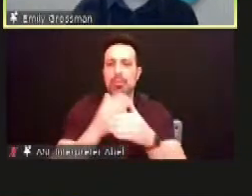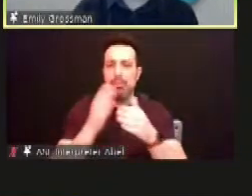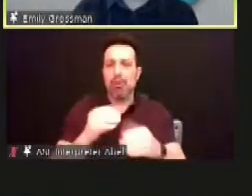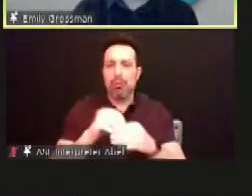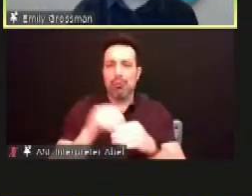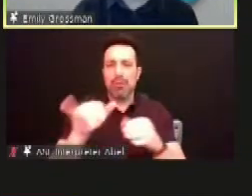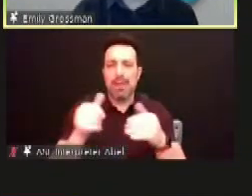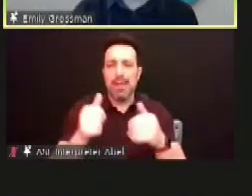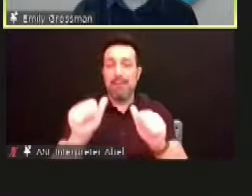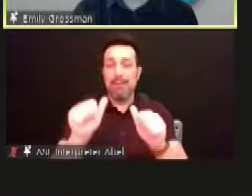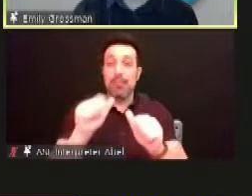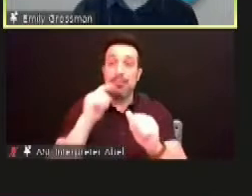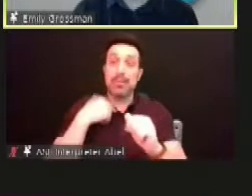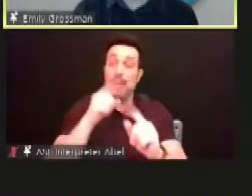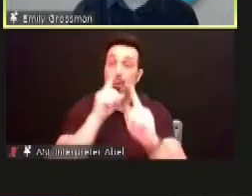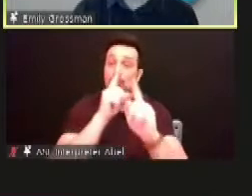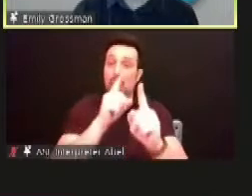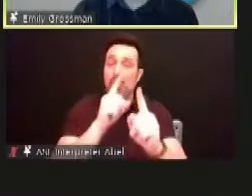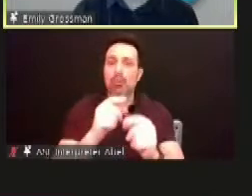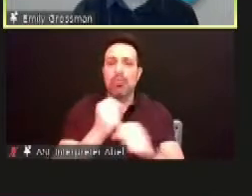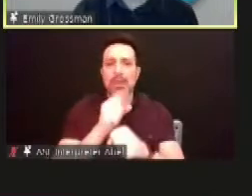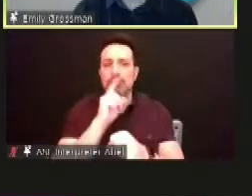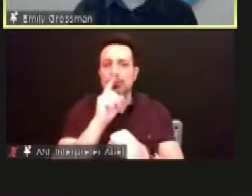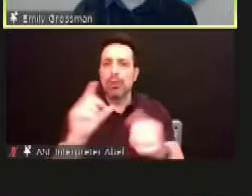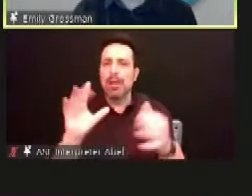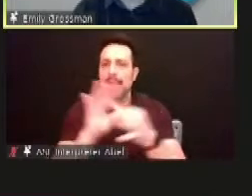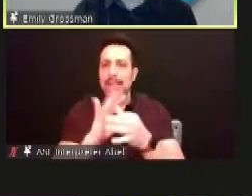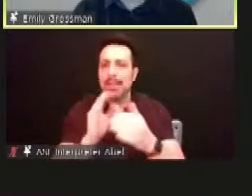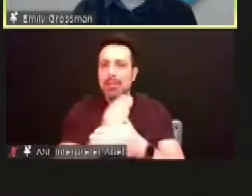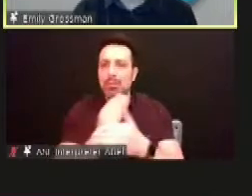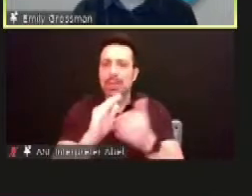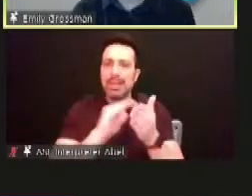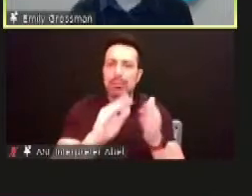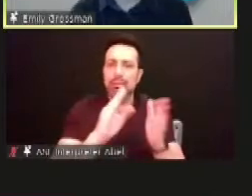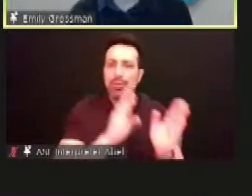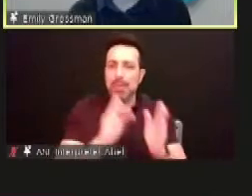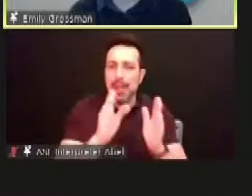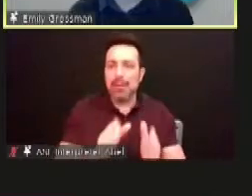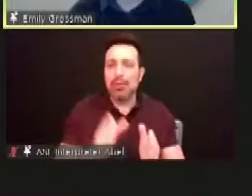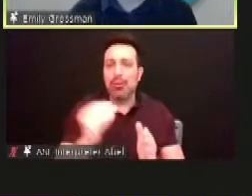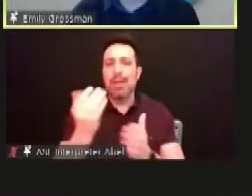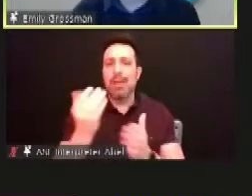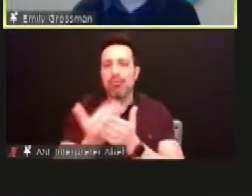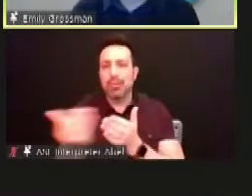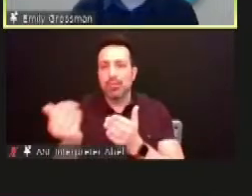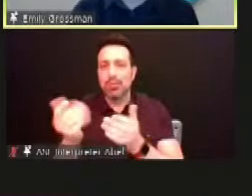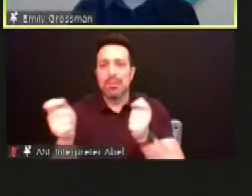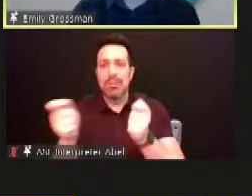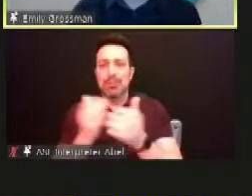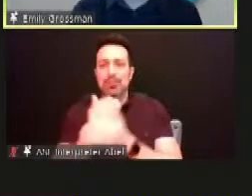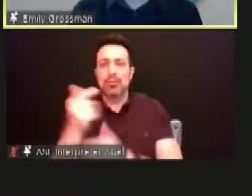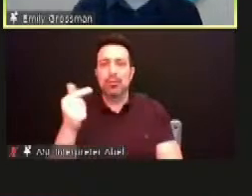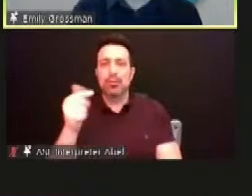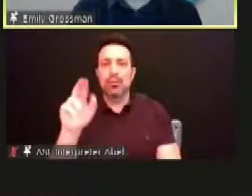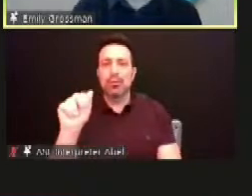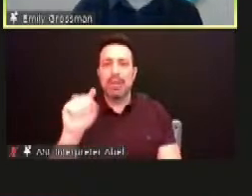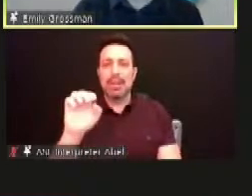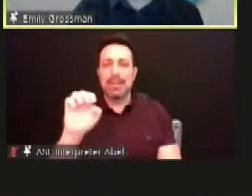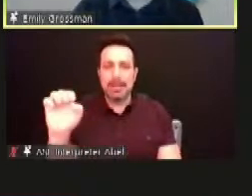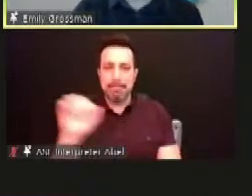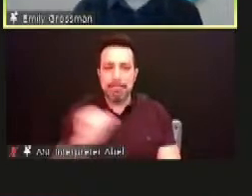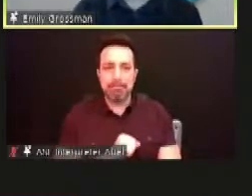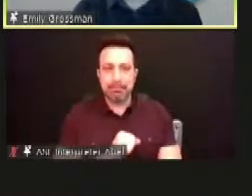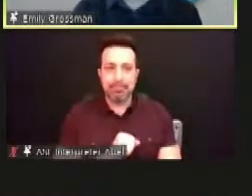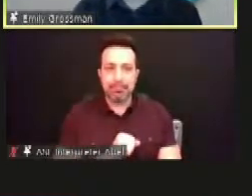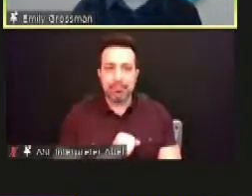effort, and our role is to help ensure linkages between discharge planners and the resources that are managed through our grantees.